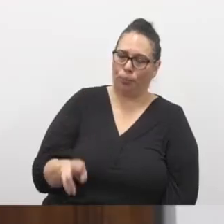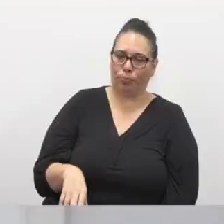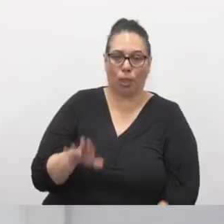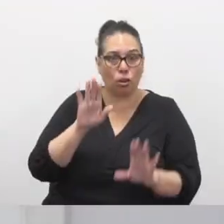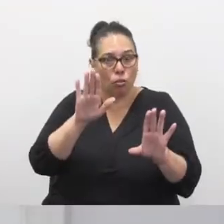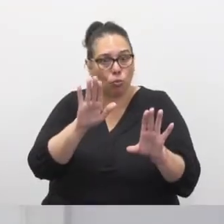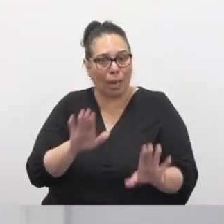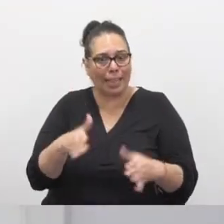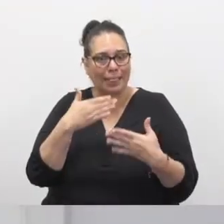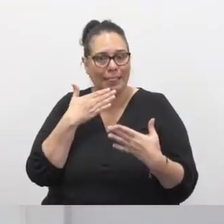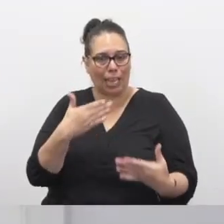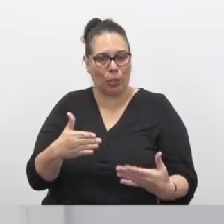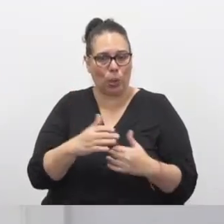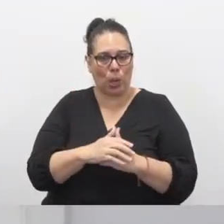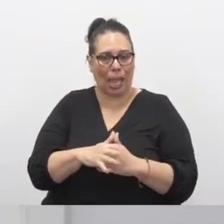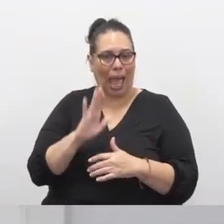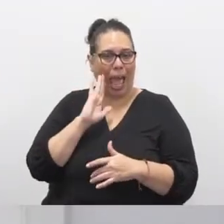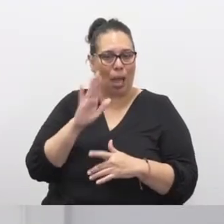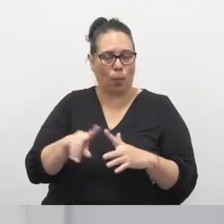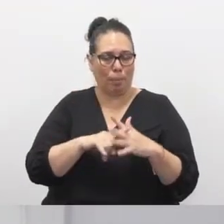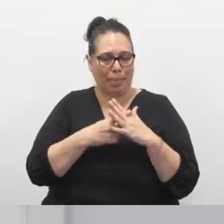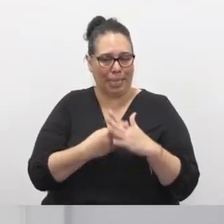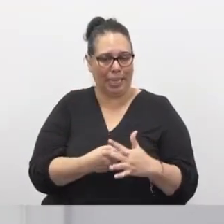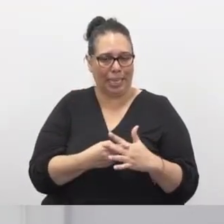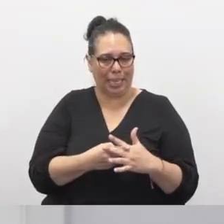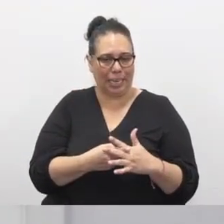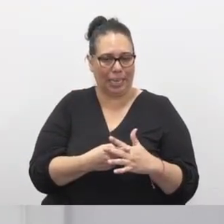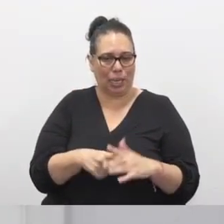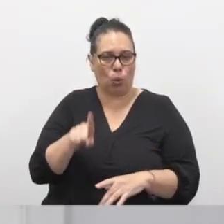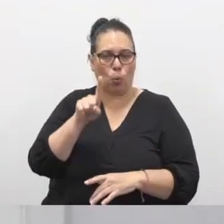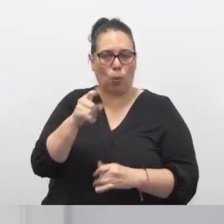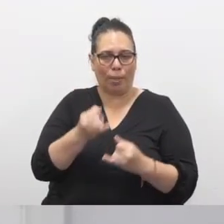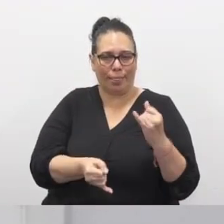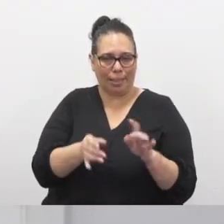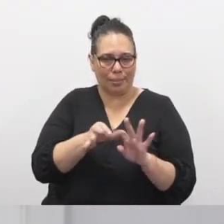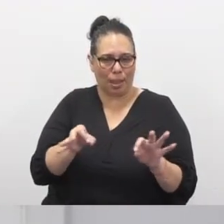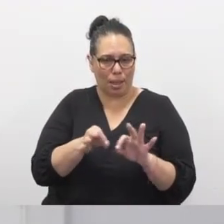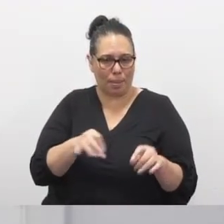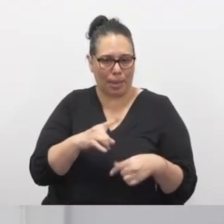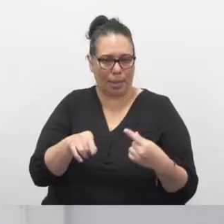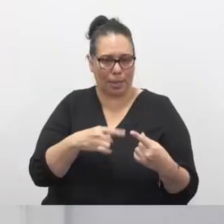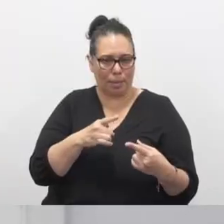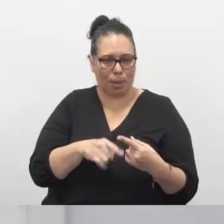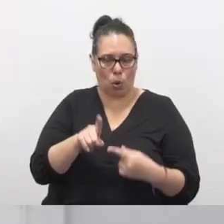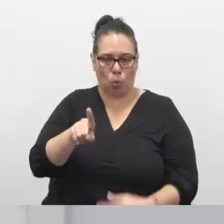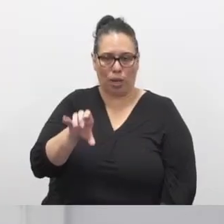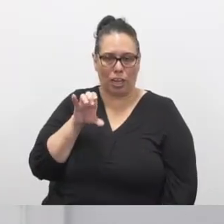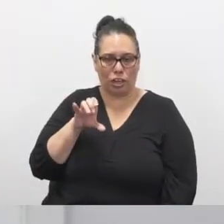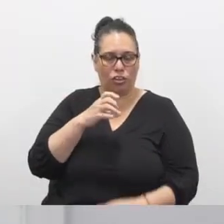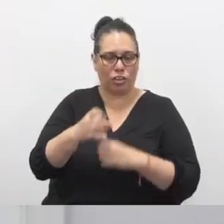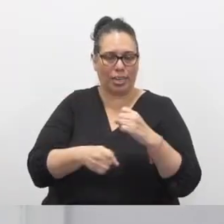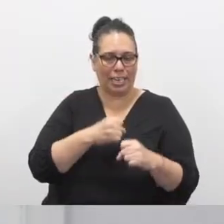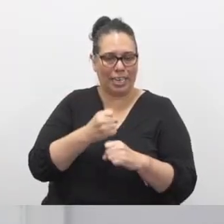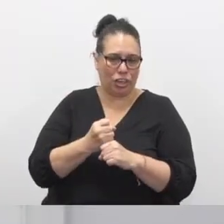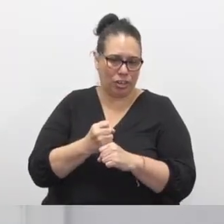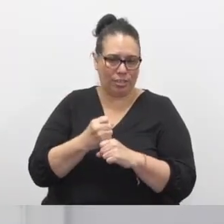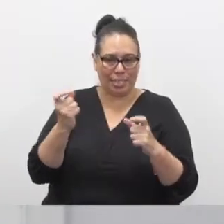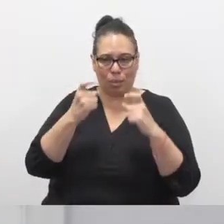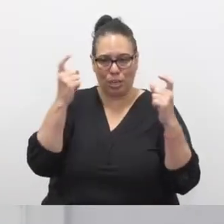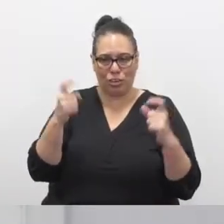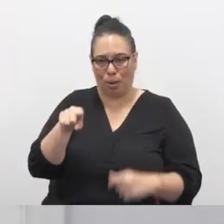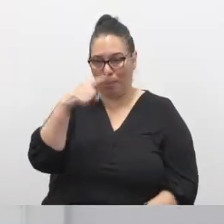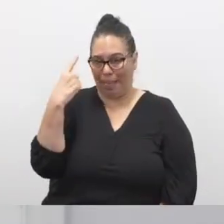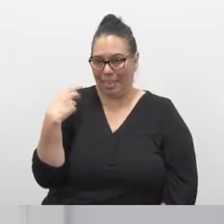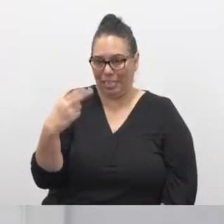Great, thank you. Actually, I will begin with one last comment about the 100-year celebration of Black History